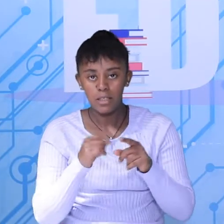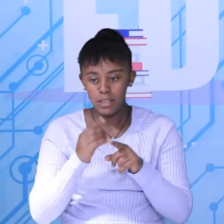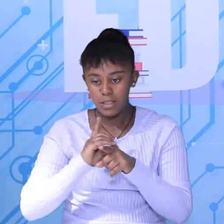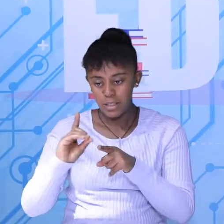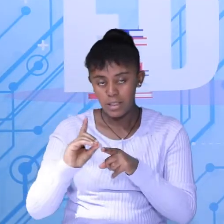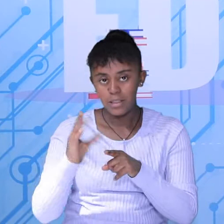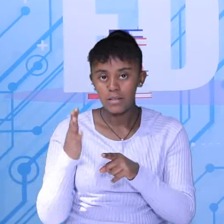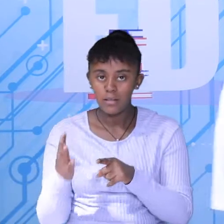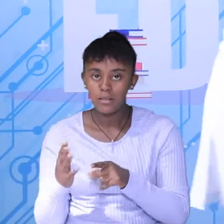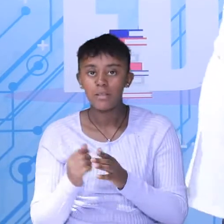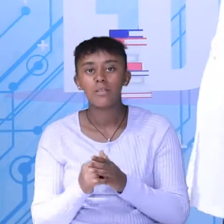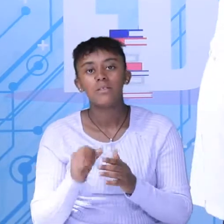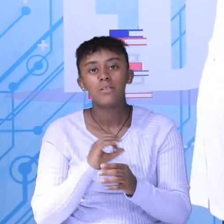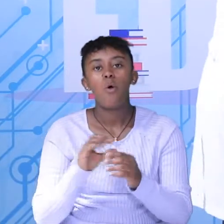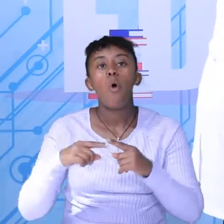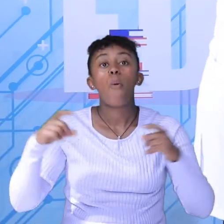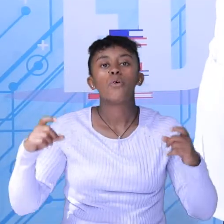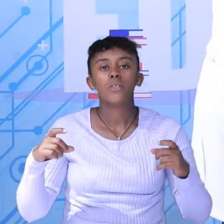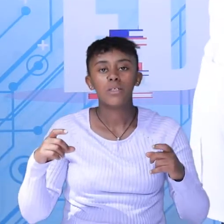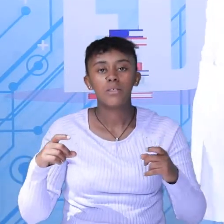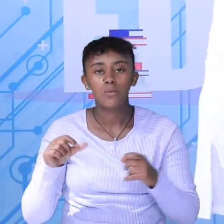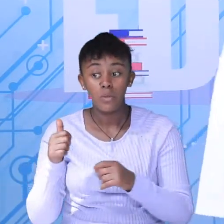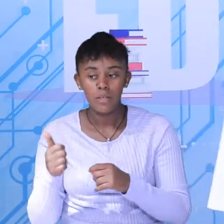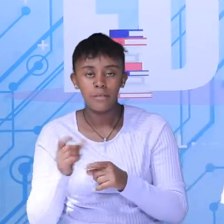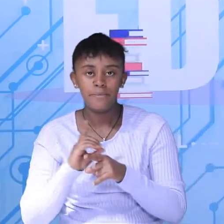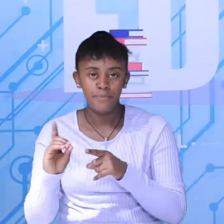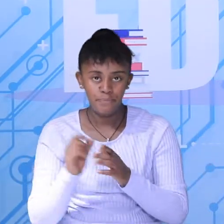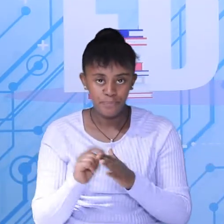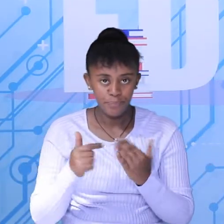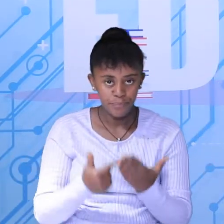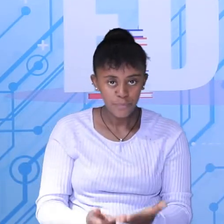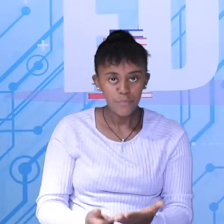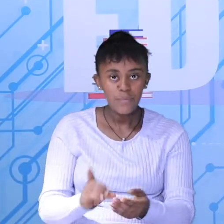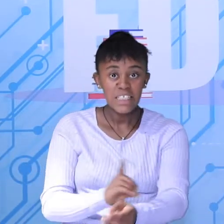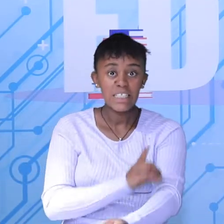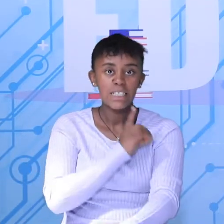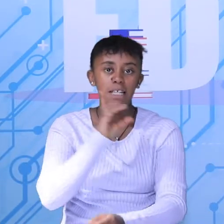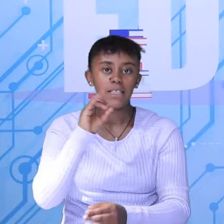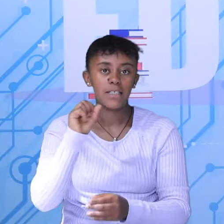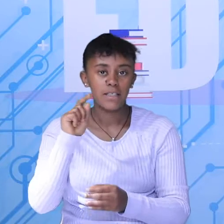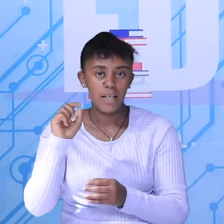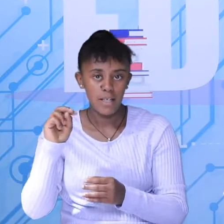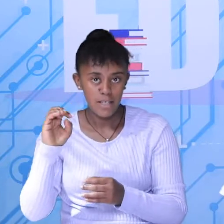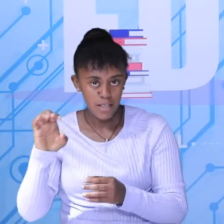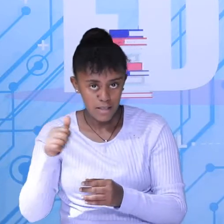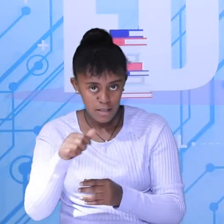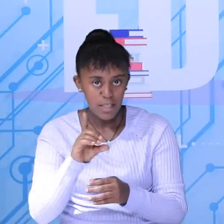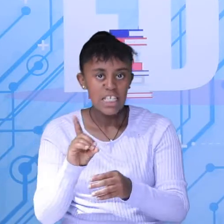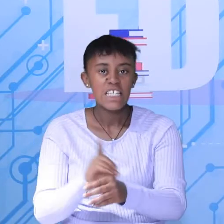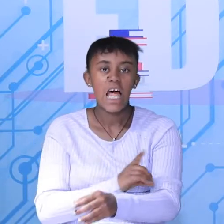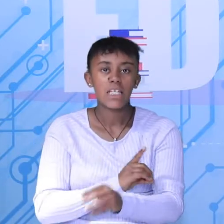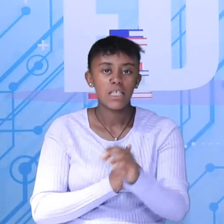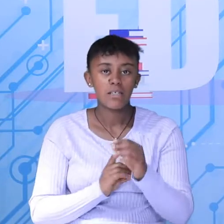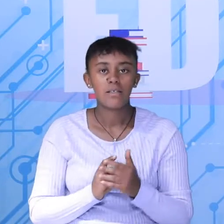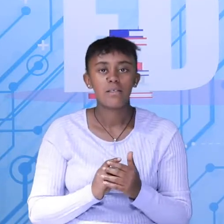There might be a force which is acting oppositely to the other direction. And the distance here is D. Here we have